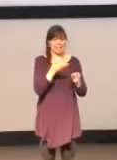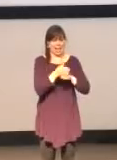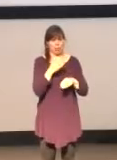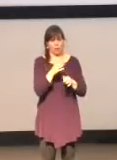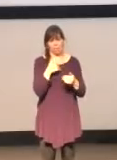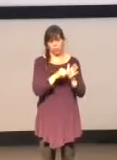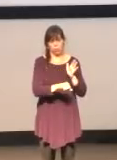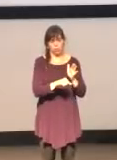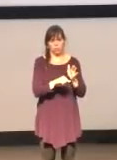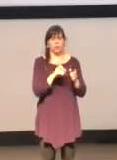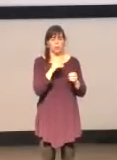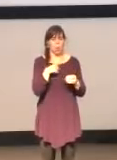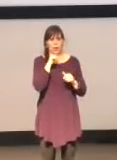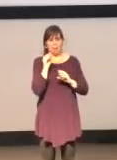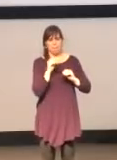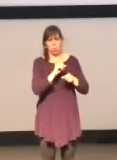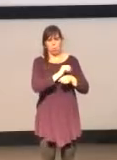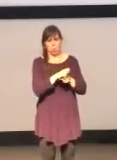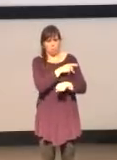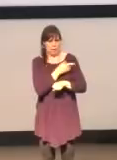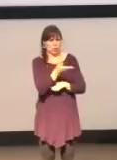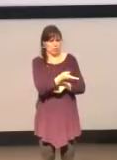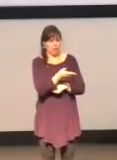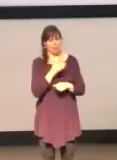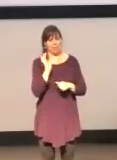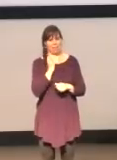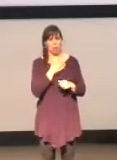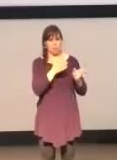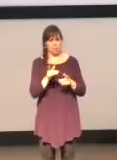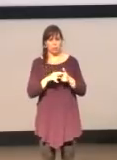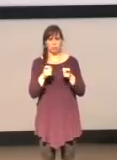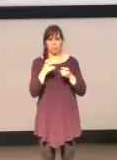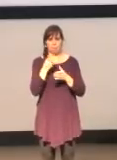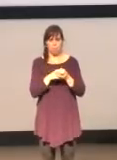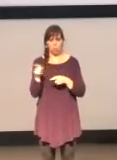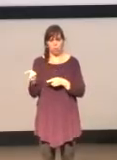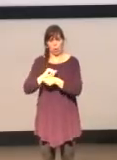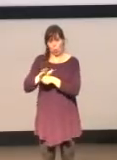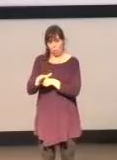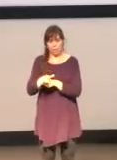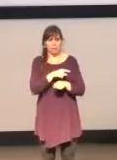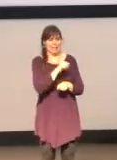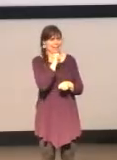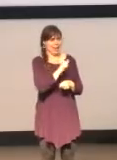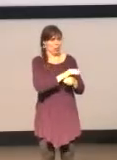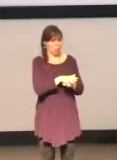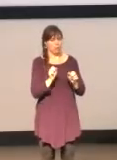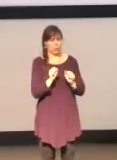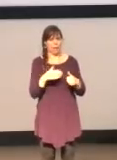COVID patients. And so that's sort of our plan to be able to manage both COVID and non-COVID patients going